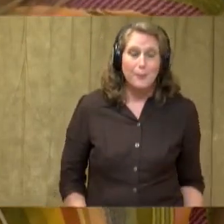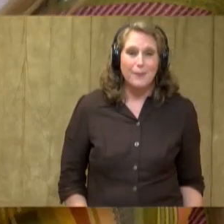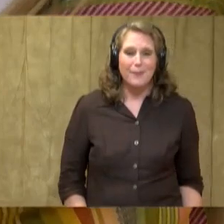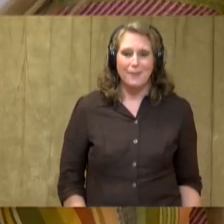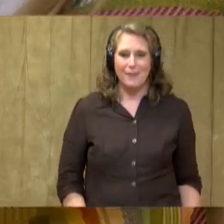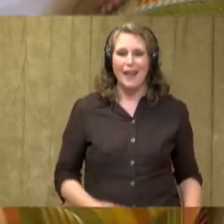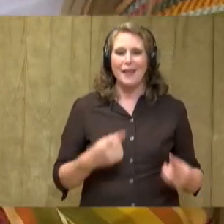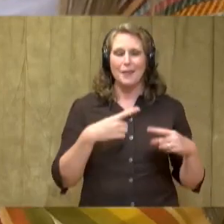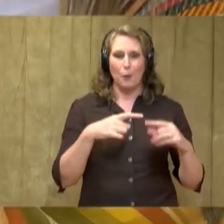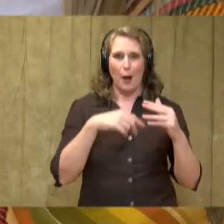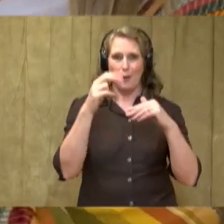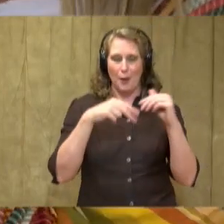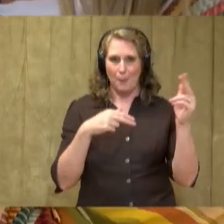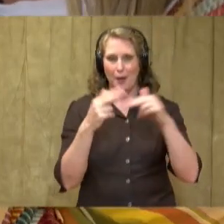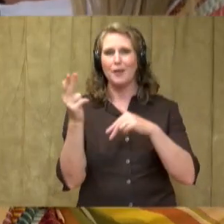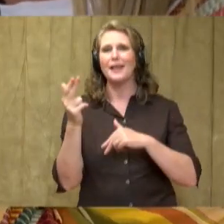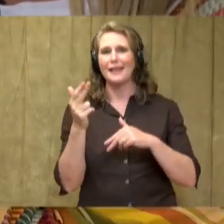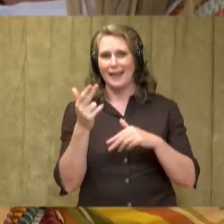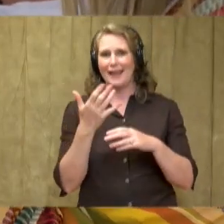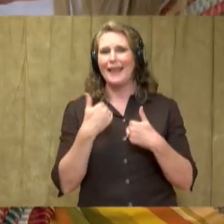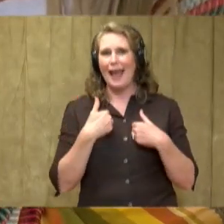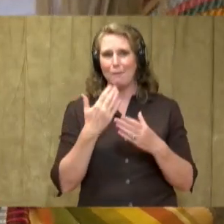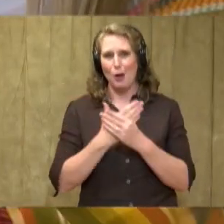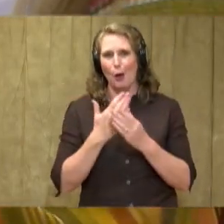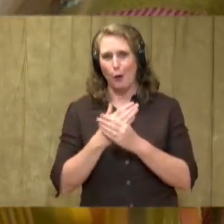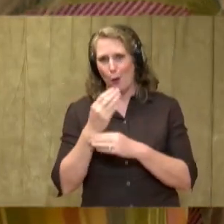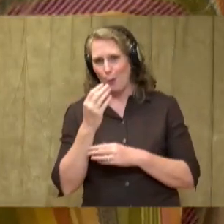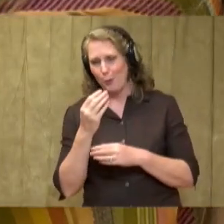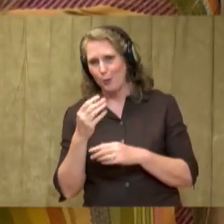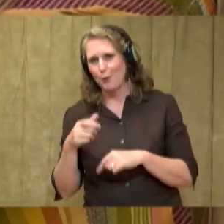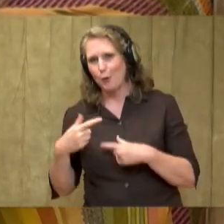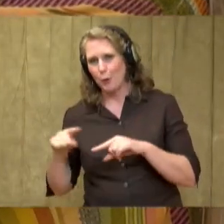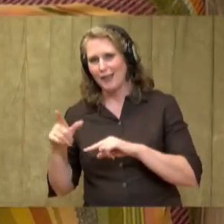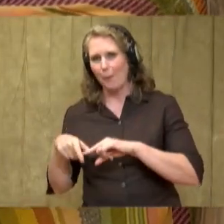So while they're rebuilding, they get a taco break.